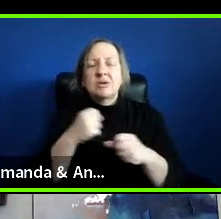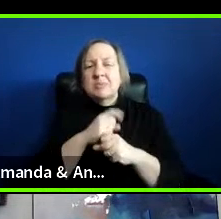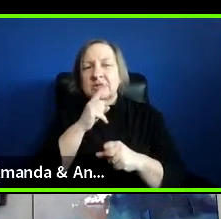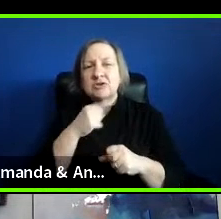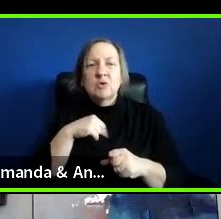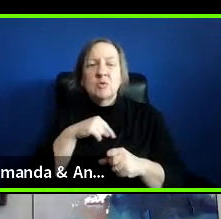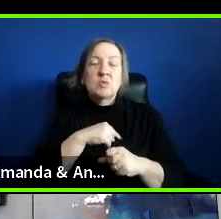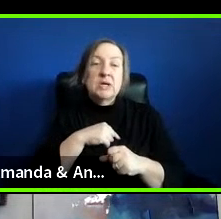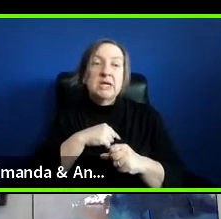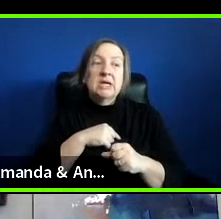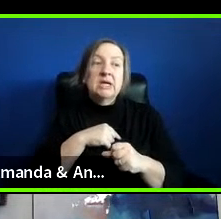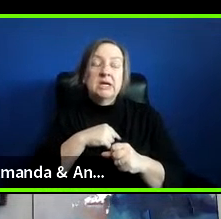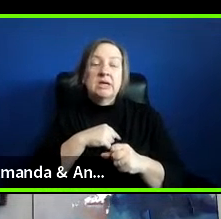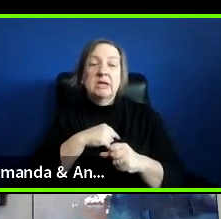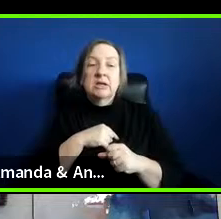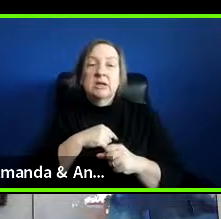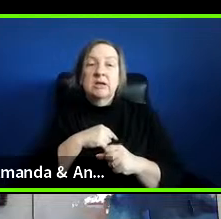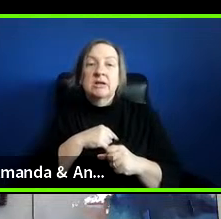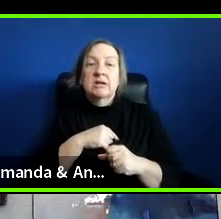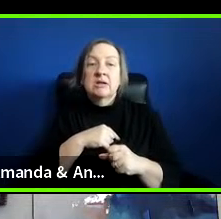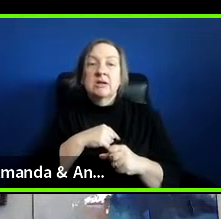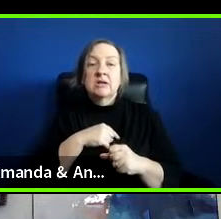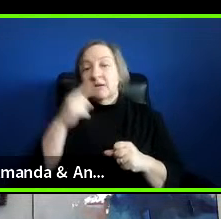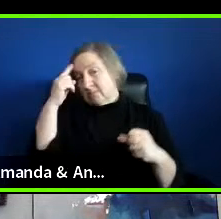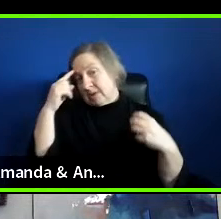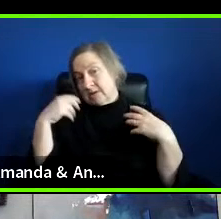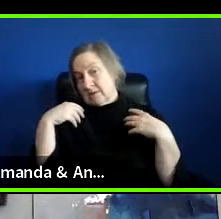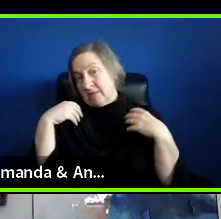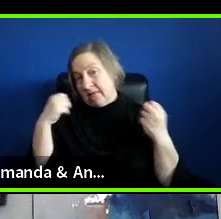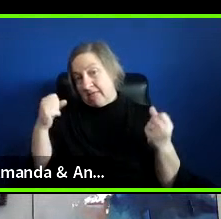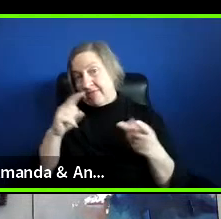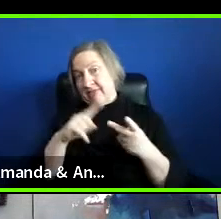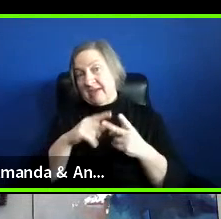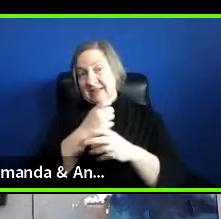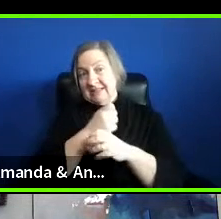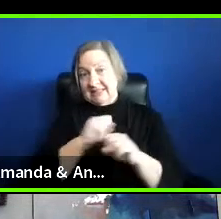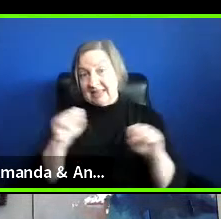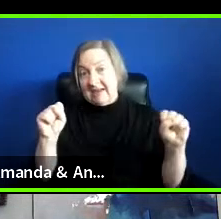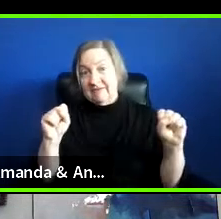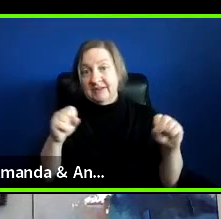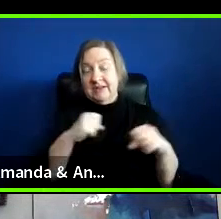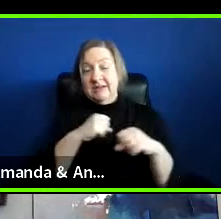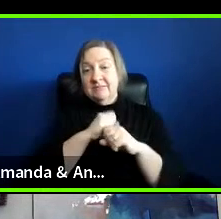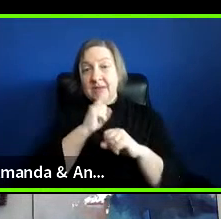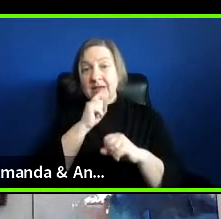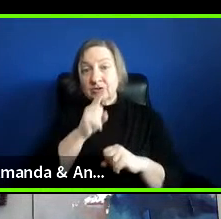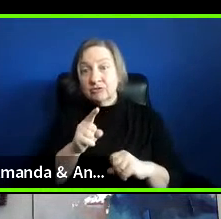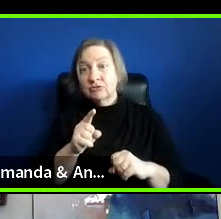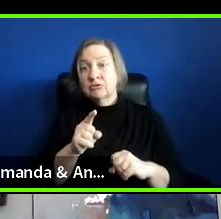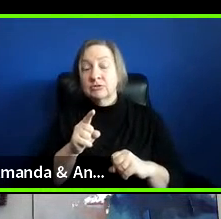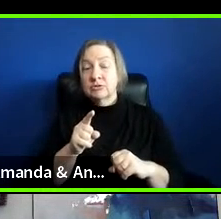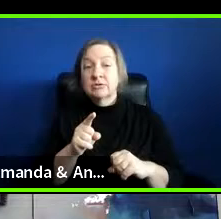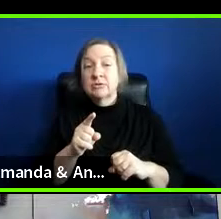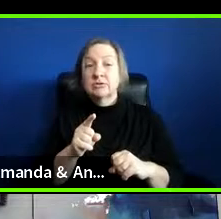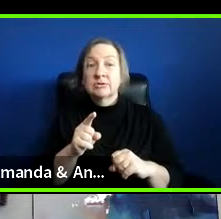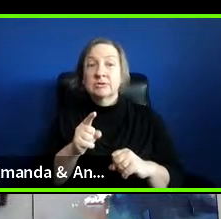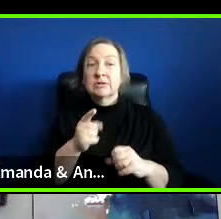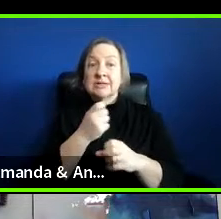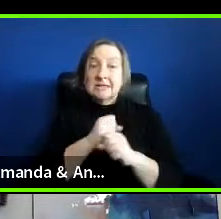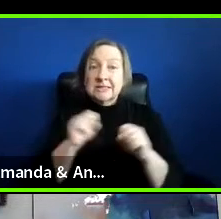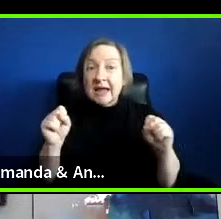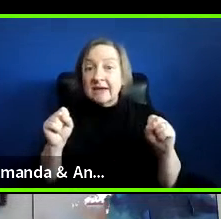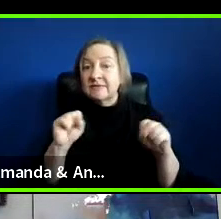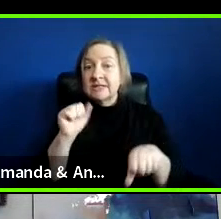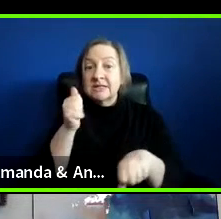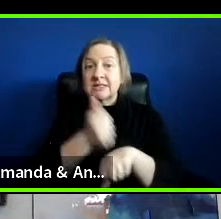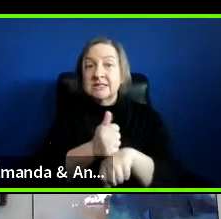also taking, mental health and safety into account and ensuring that there's, safety measures in